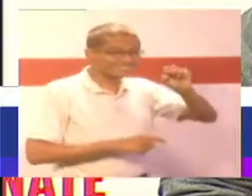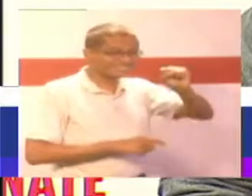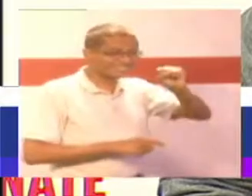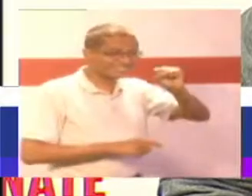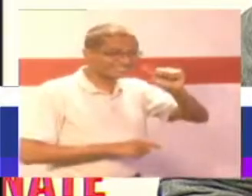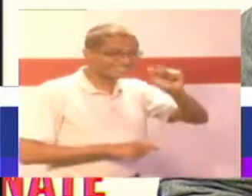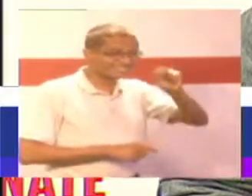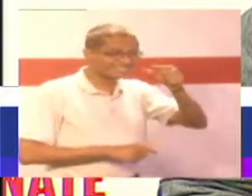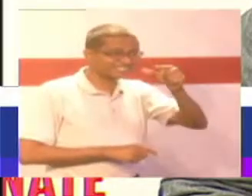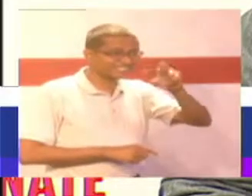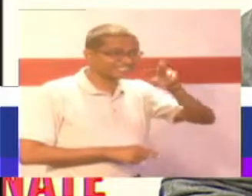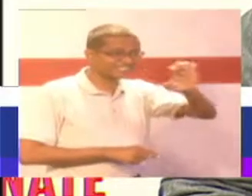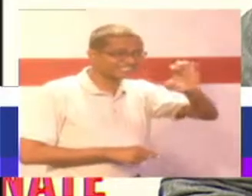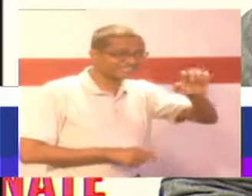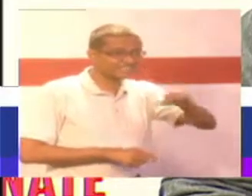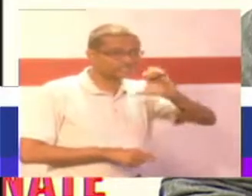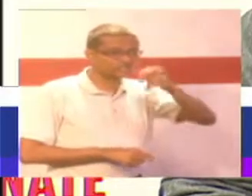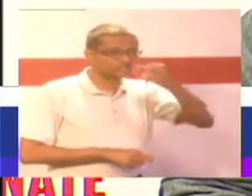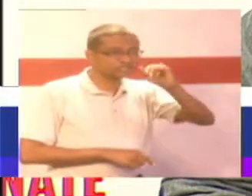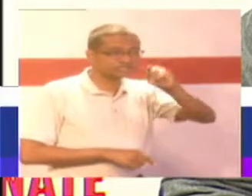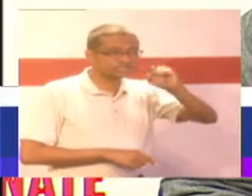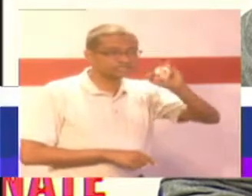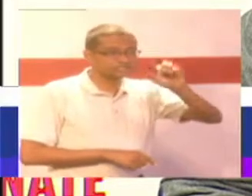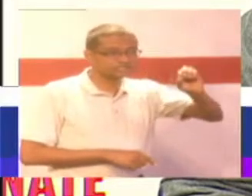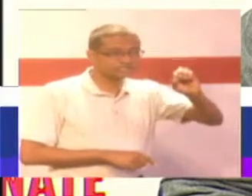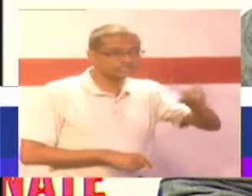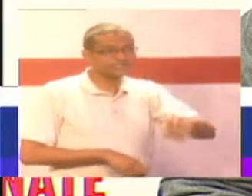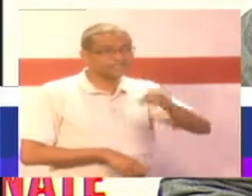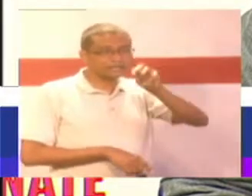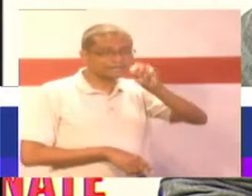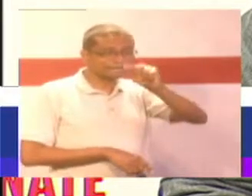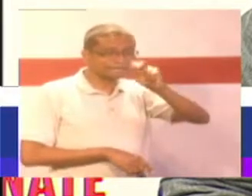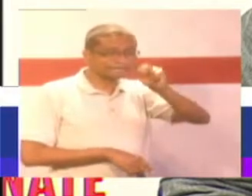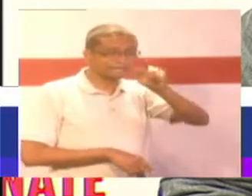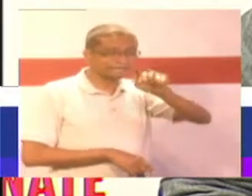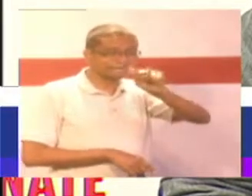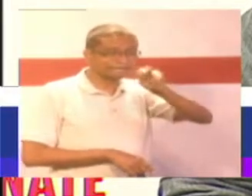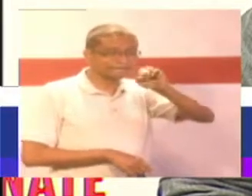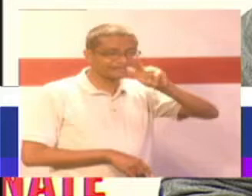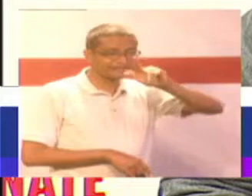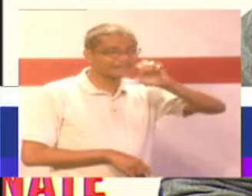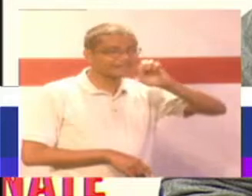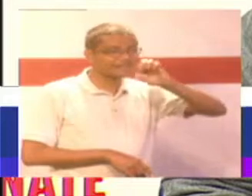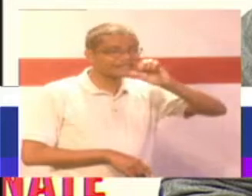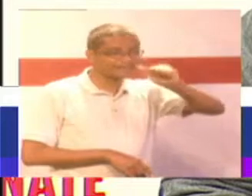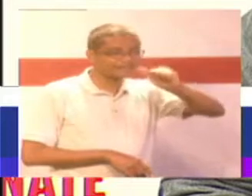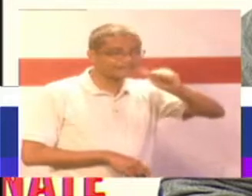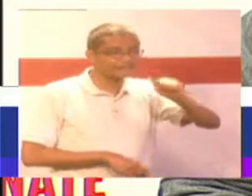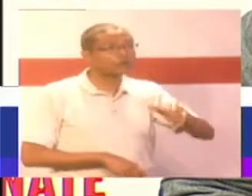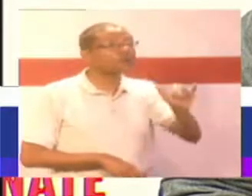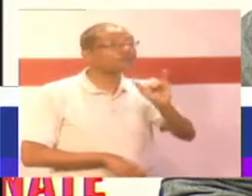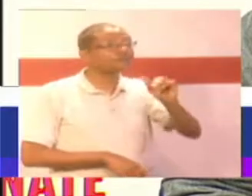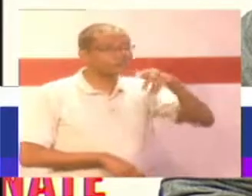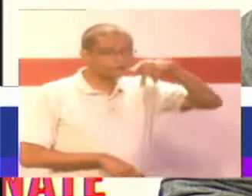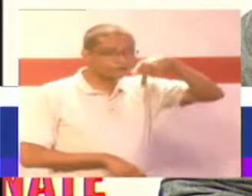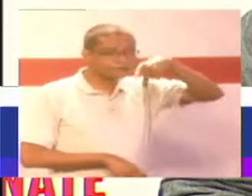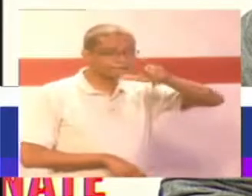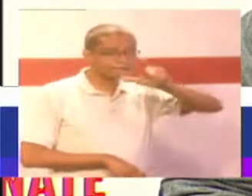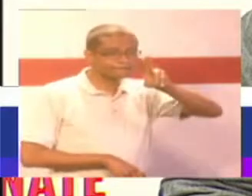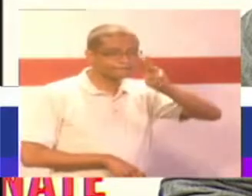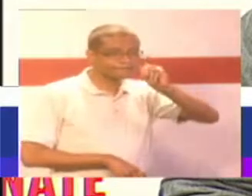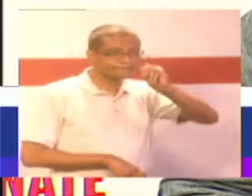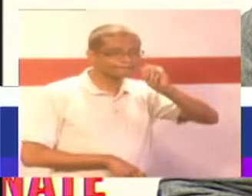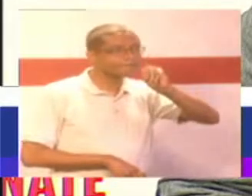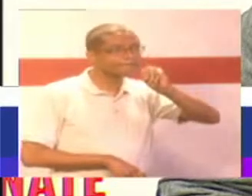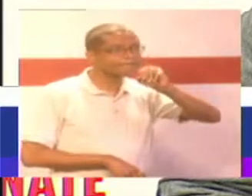Chiquito, Manzanilla, Fishing Pond, Plumita area. In particular, Plumita is taking off in the last couple of weeks with an increase in the